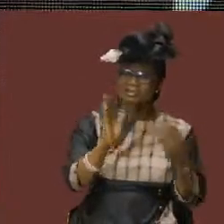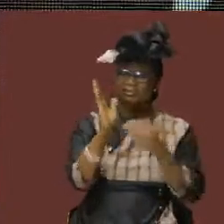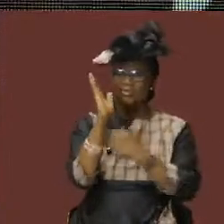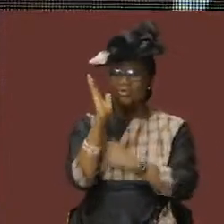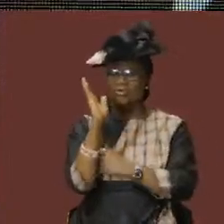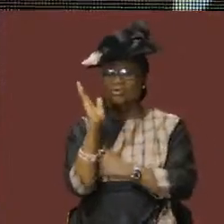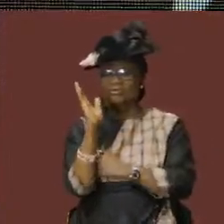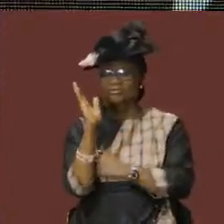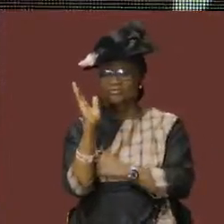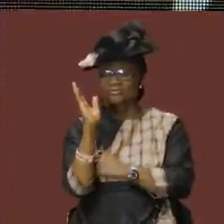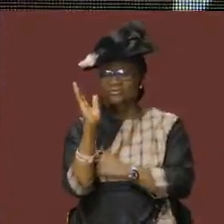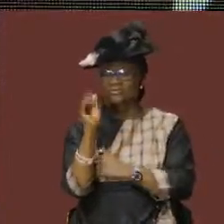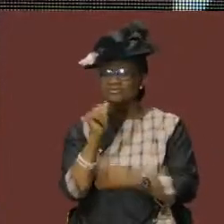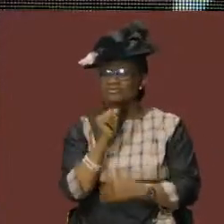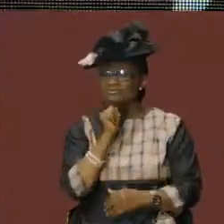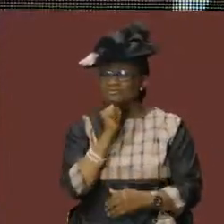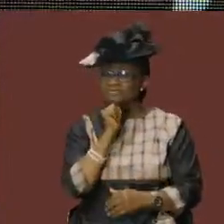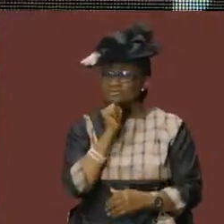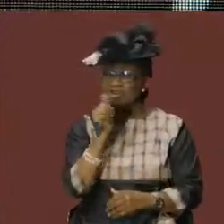immortal God,